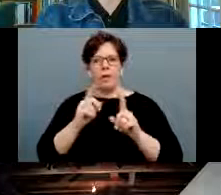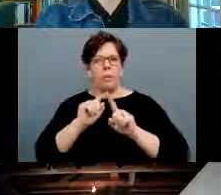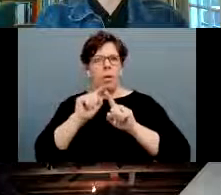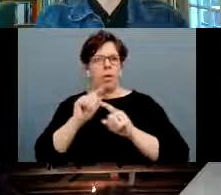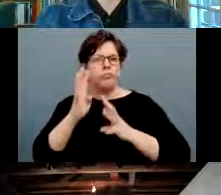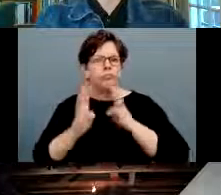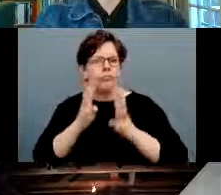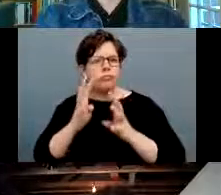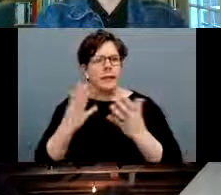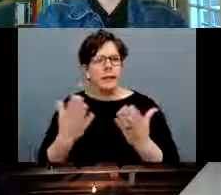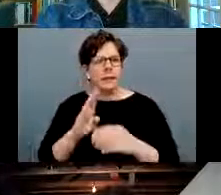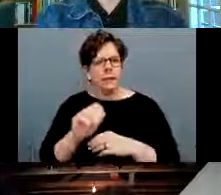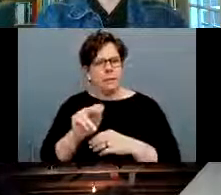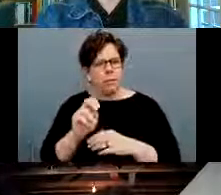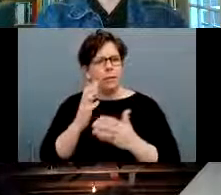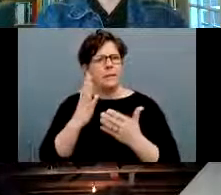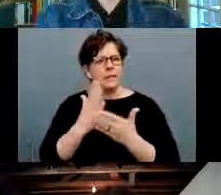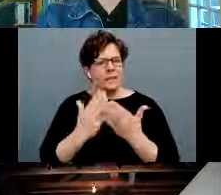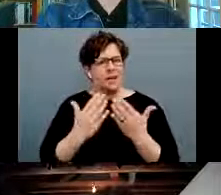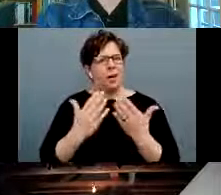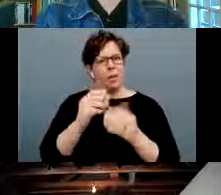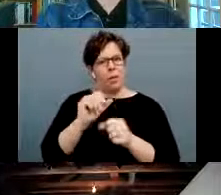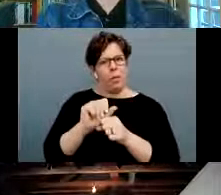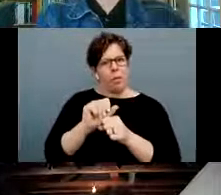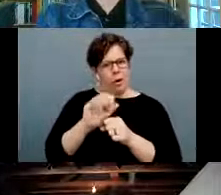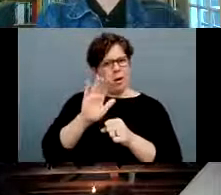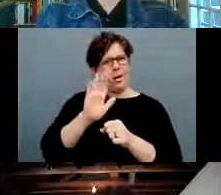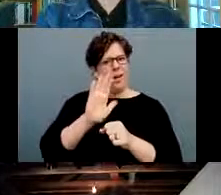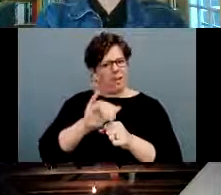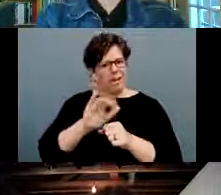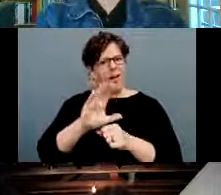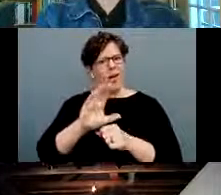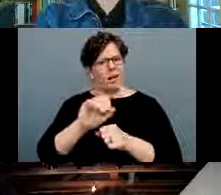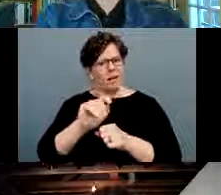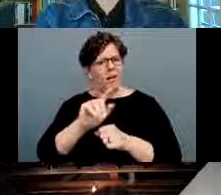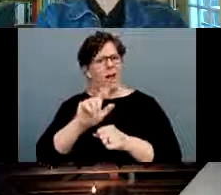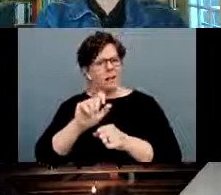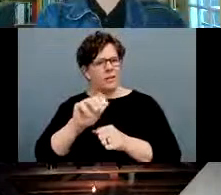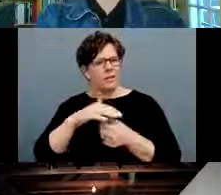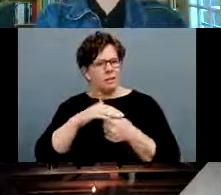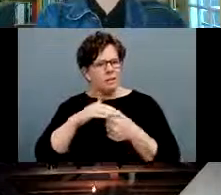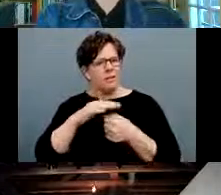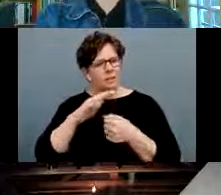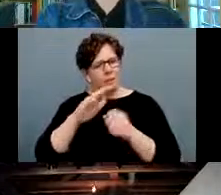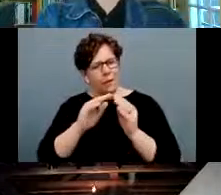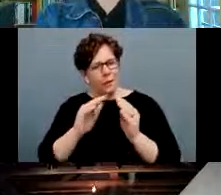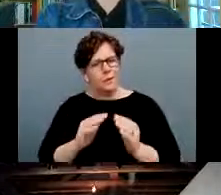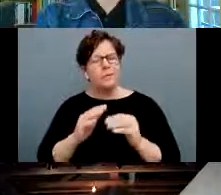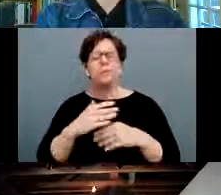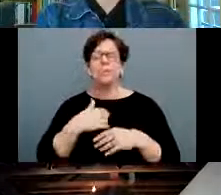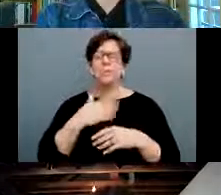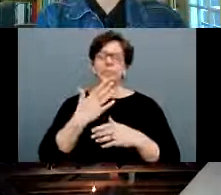fact, some of whom actually work at the castle site. Of course, the highlight of my entire experience was